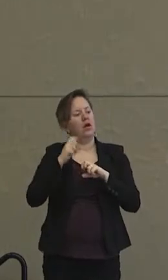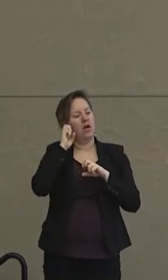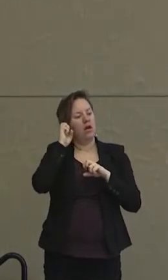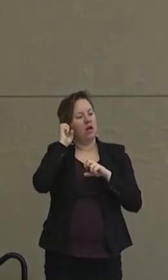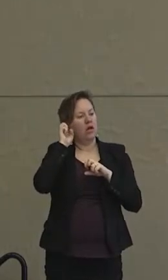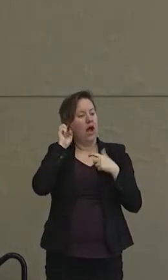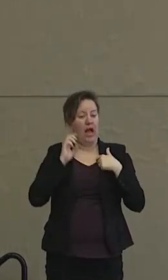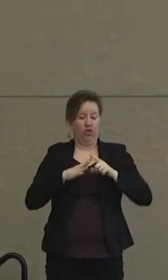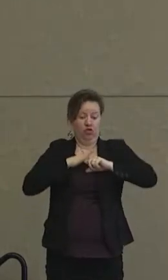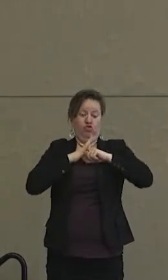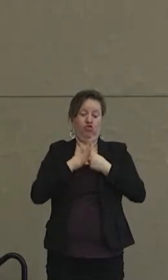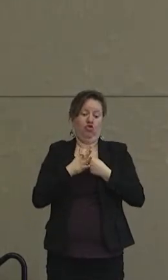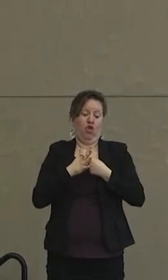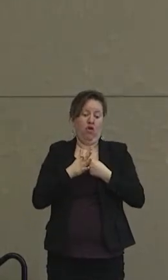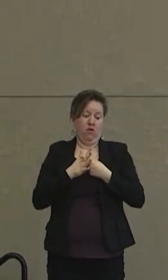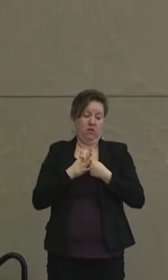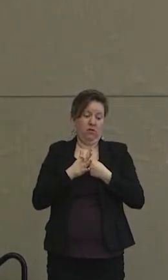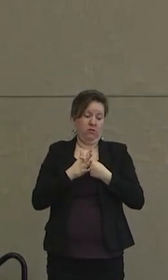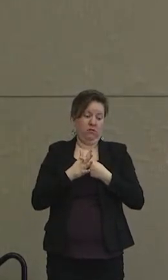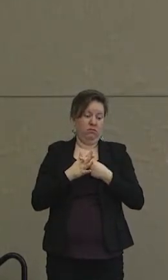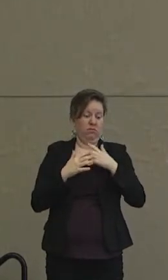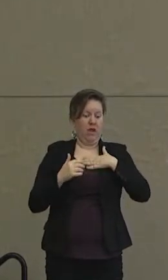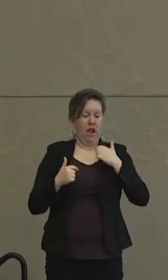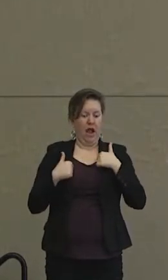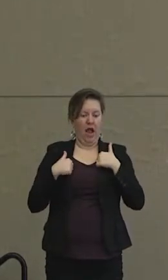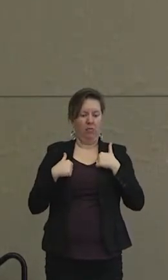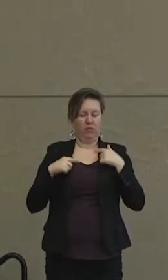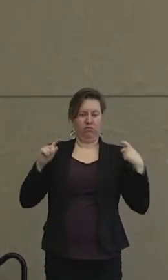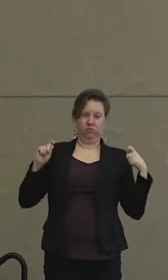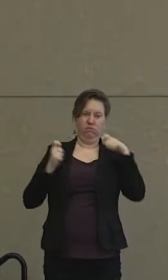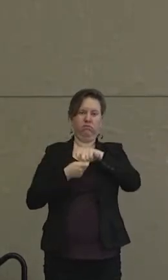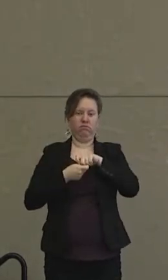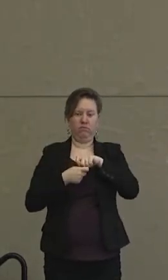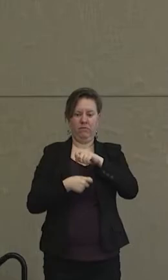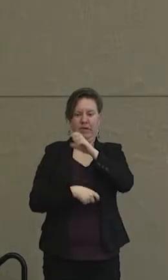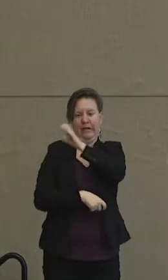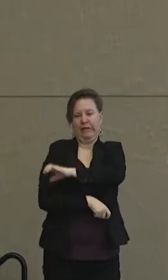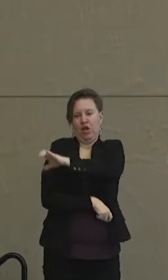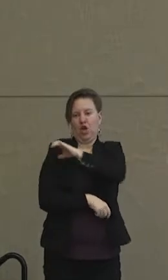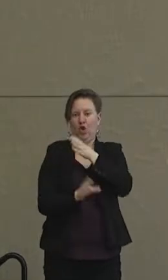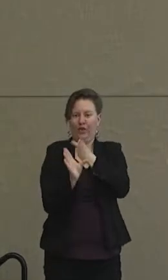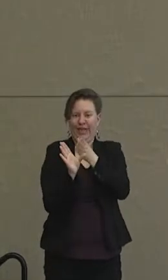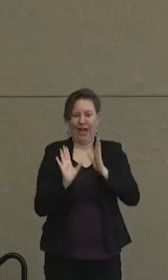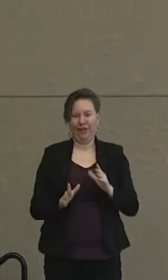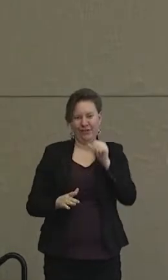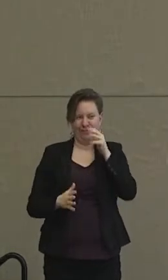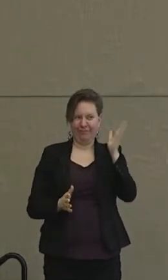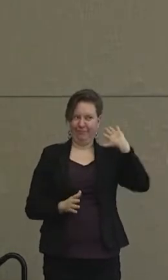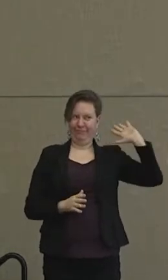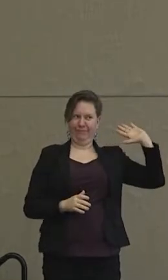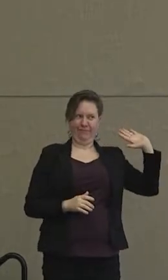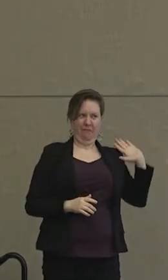So I start out, I'm a reformed clinical psychologist.